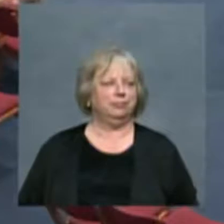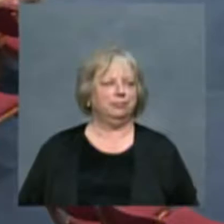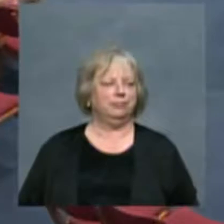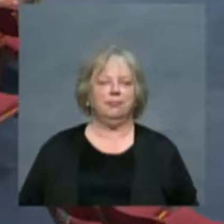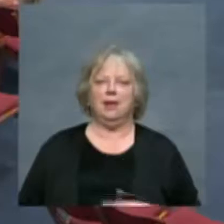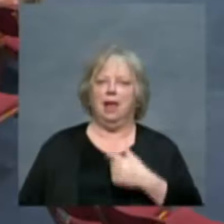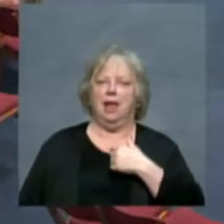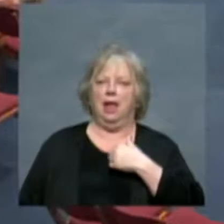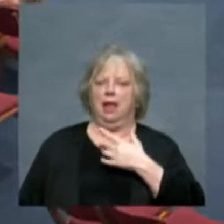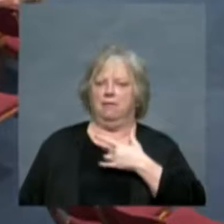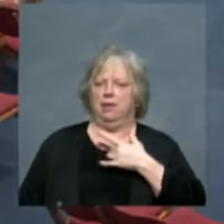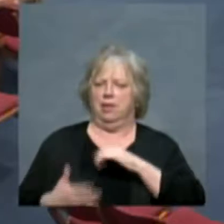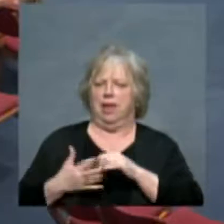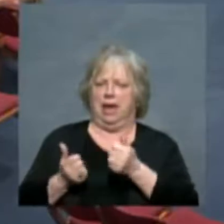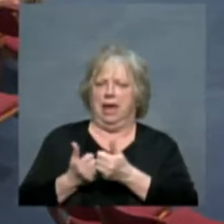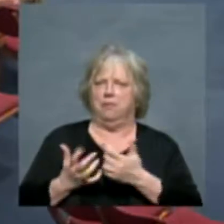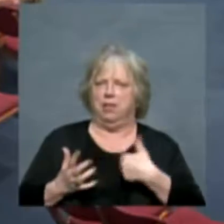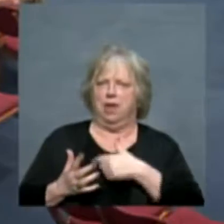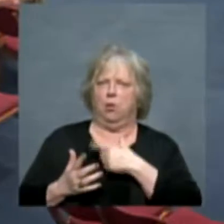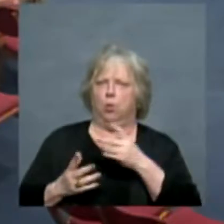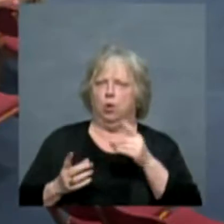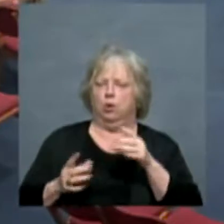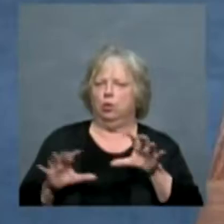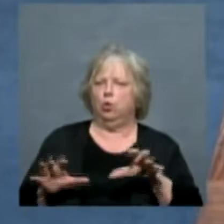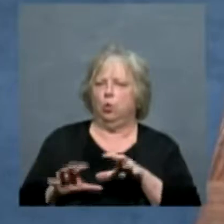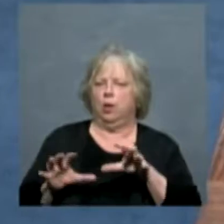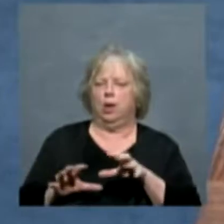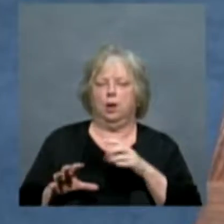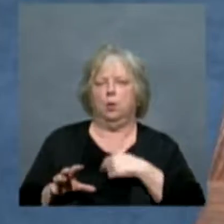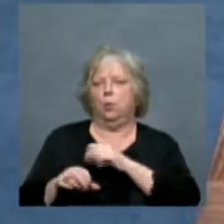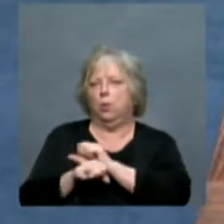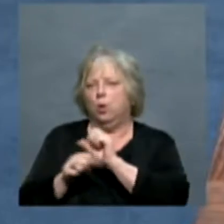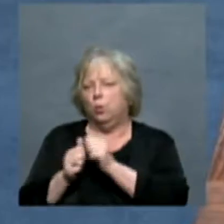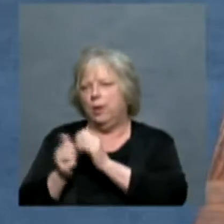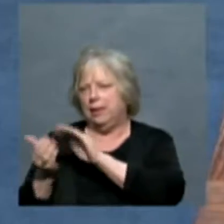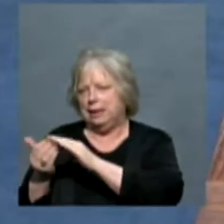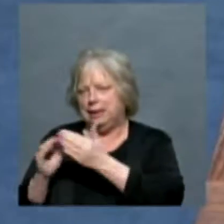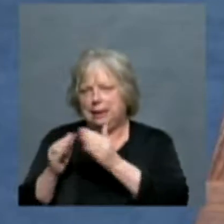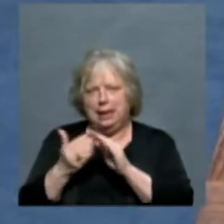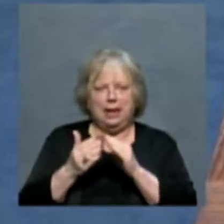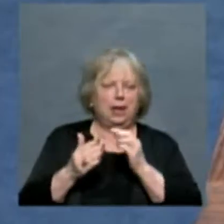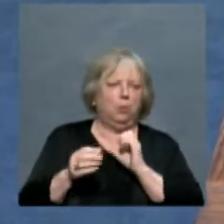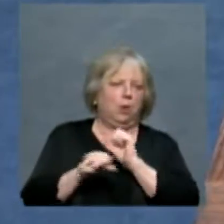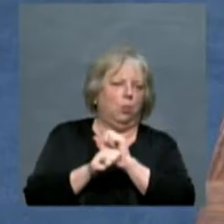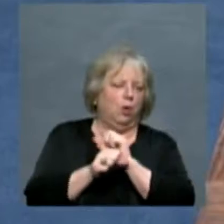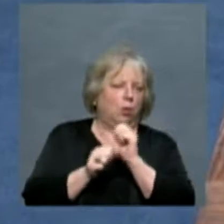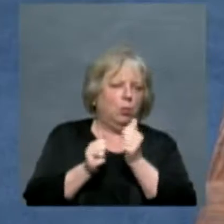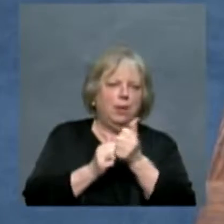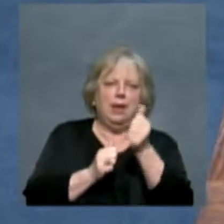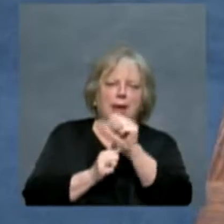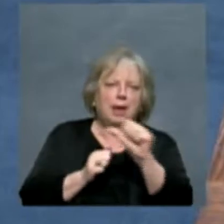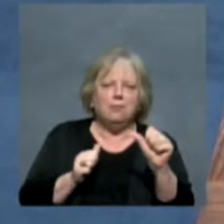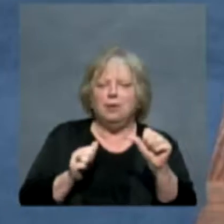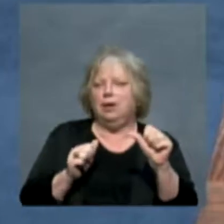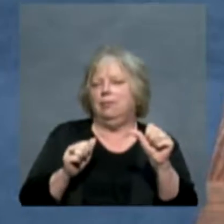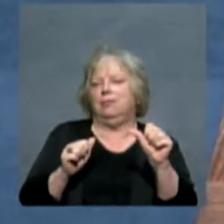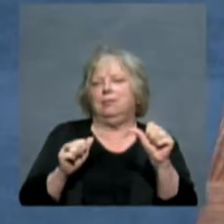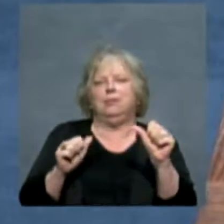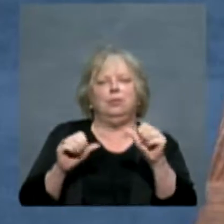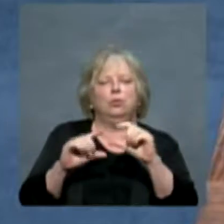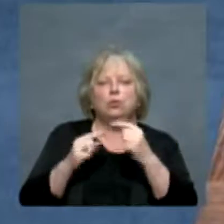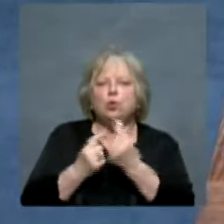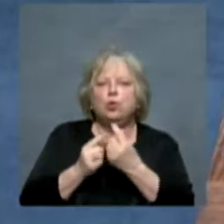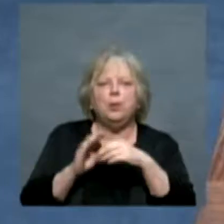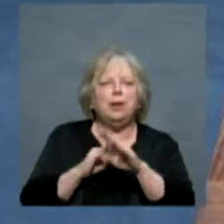So I think everything that we're doing over there, we've got the city, we work with the city, we work with every entity of the city to get the